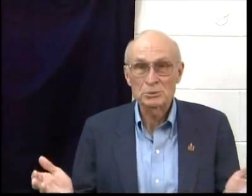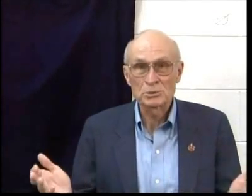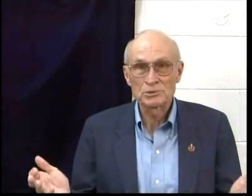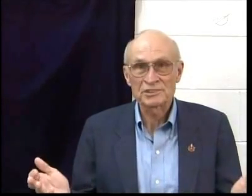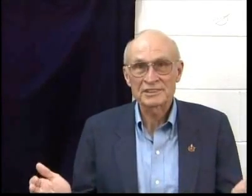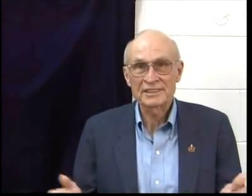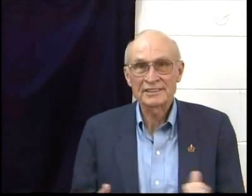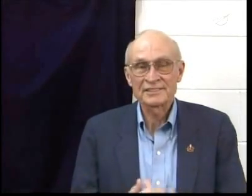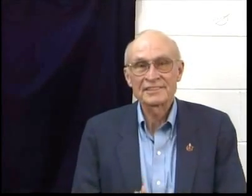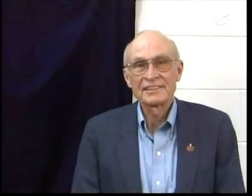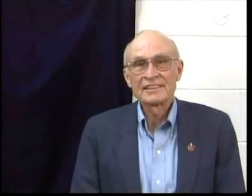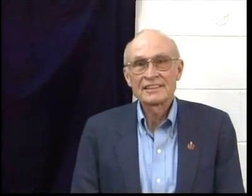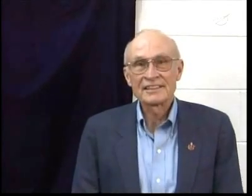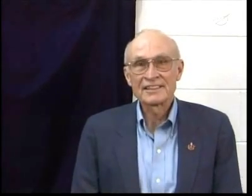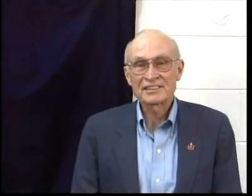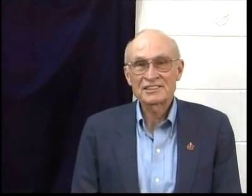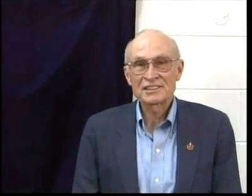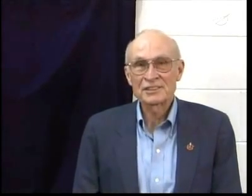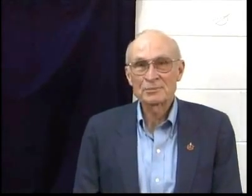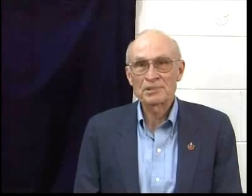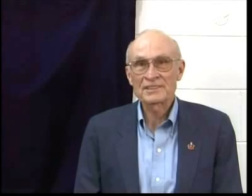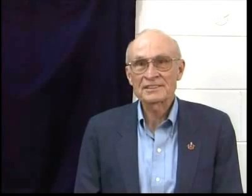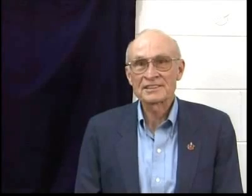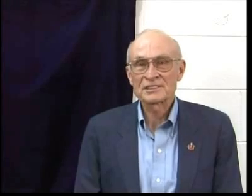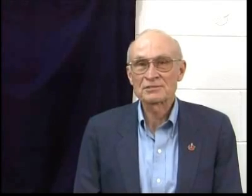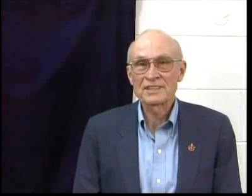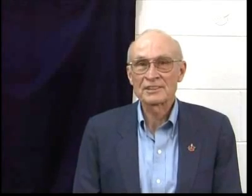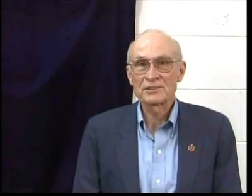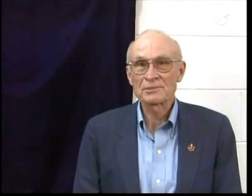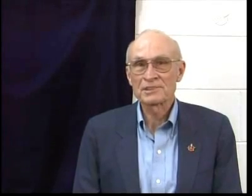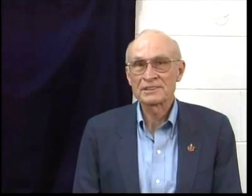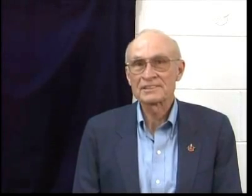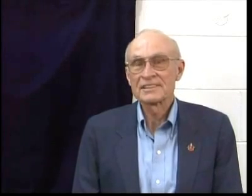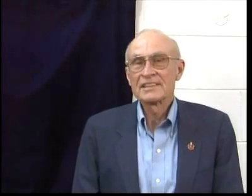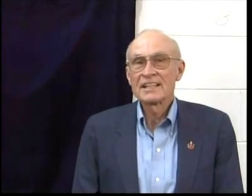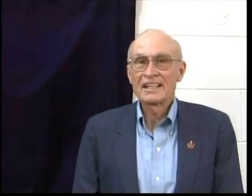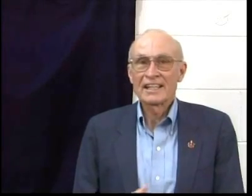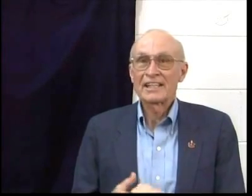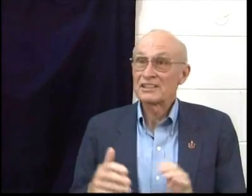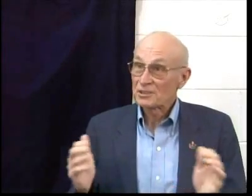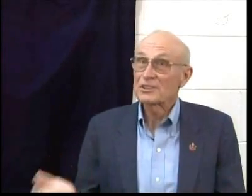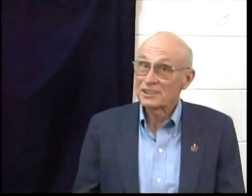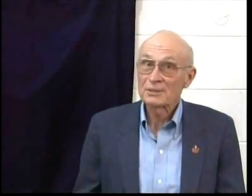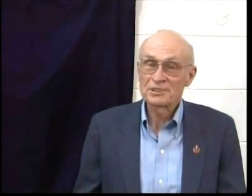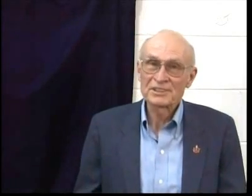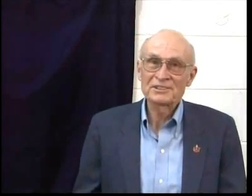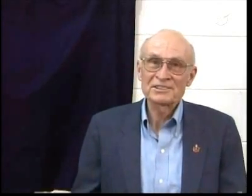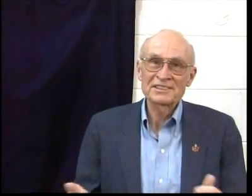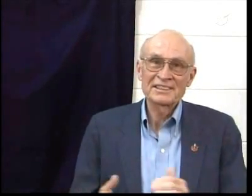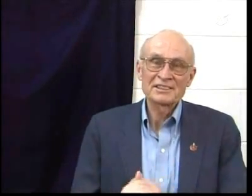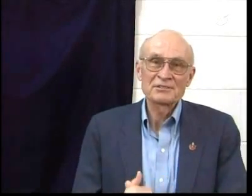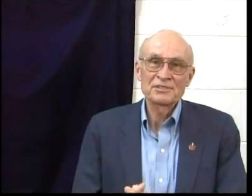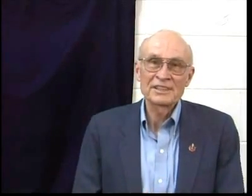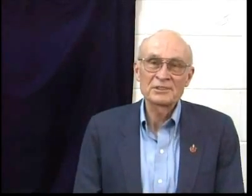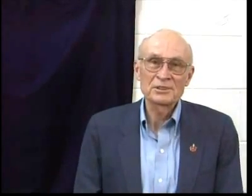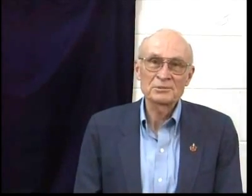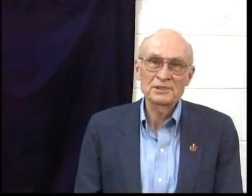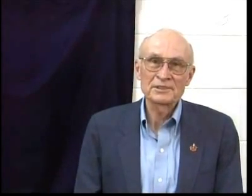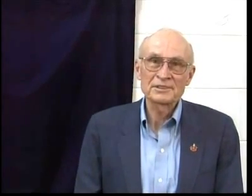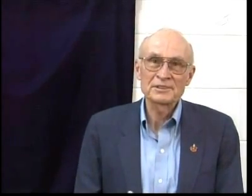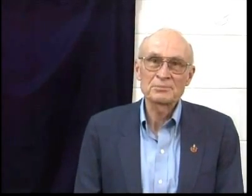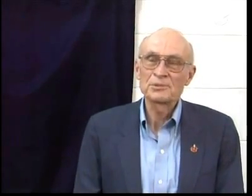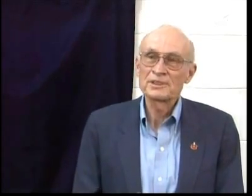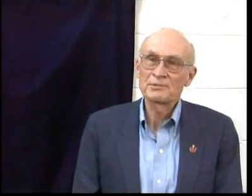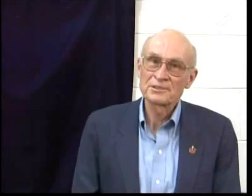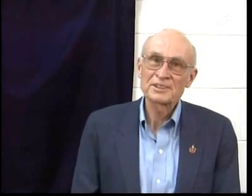and the tools together necessary to process the flight hardware. And it took a couple of years to get the flight